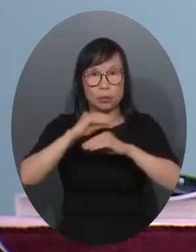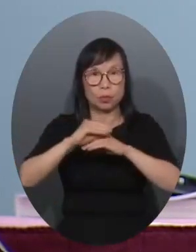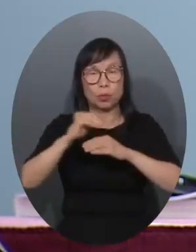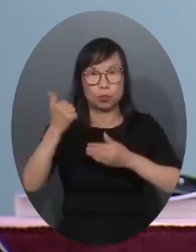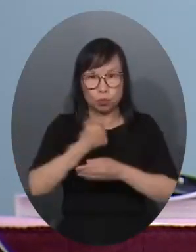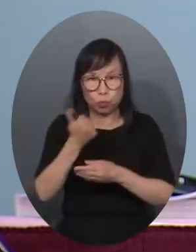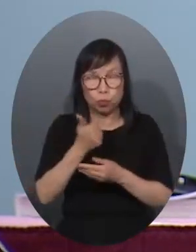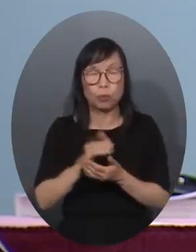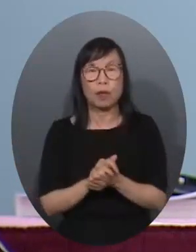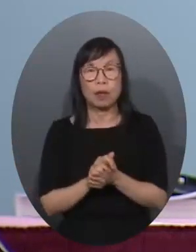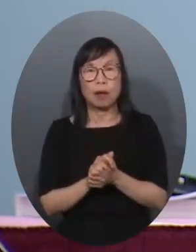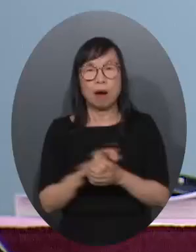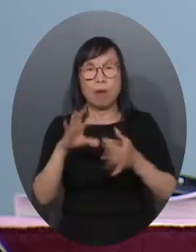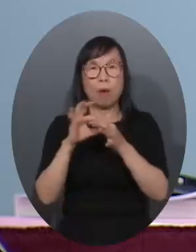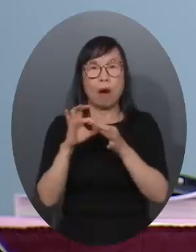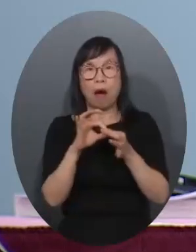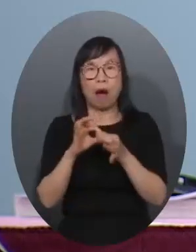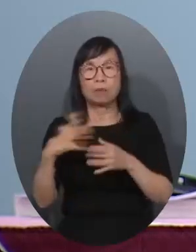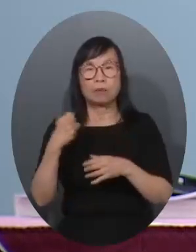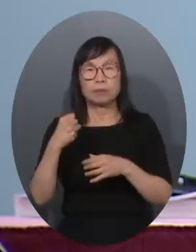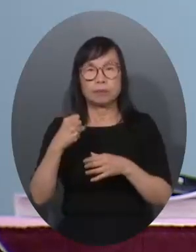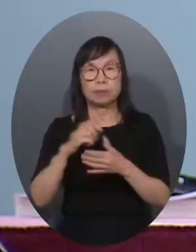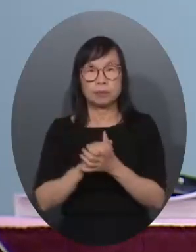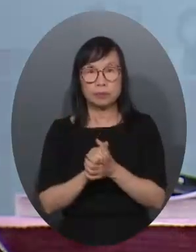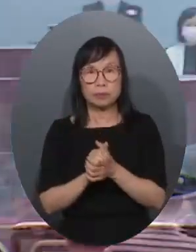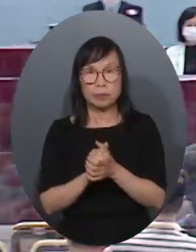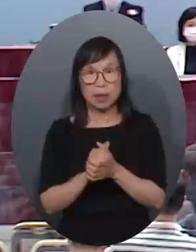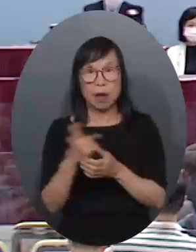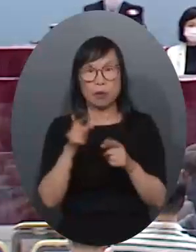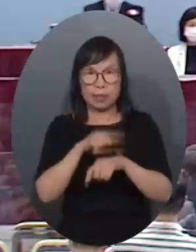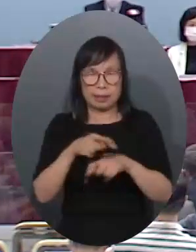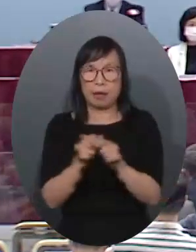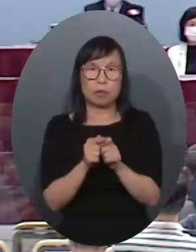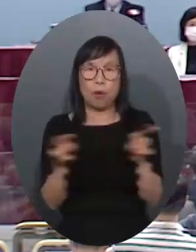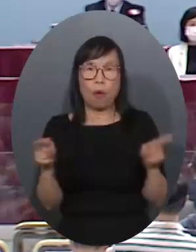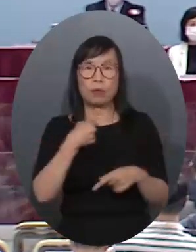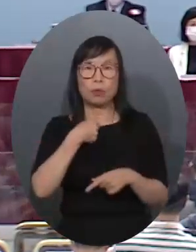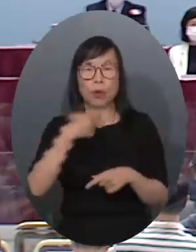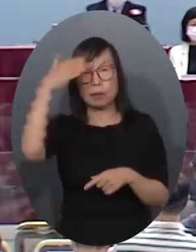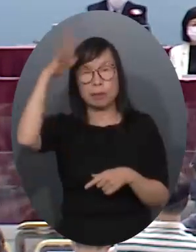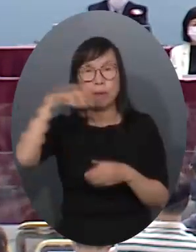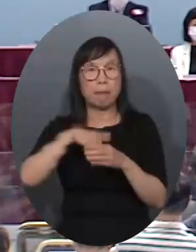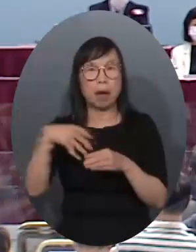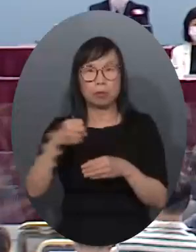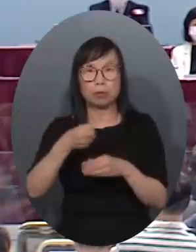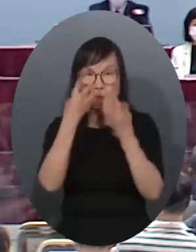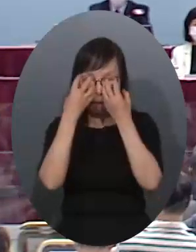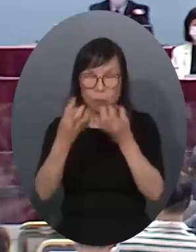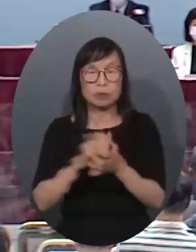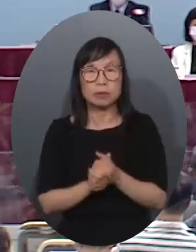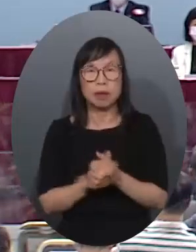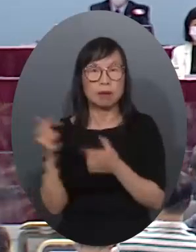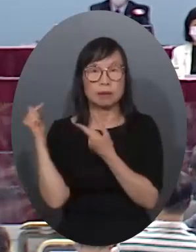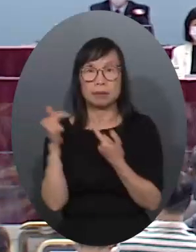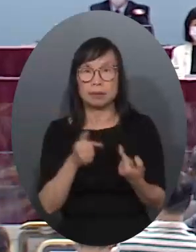completion. So we do understand shareholders' concerns, and we will continue to work closely with the government to bring